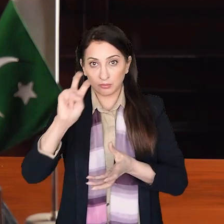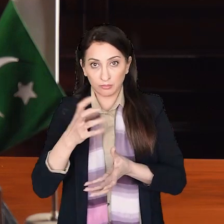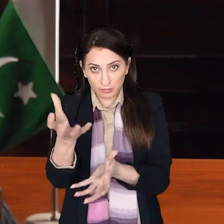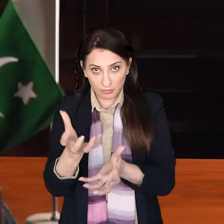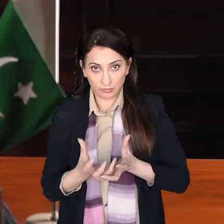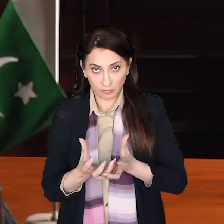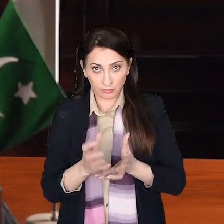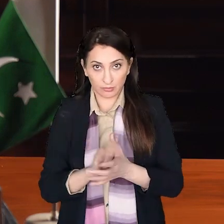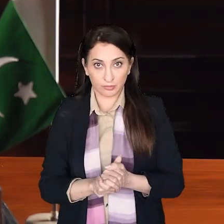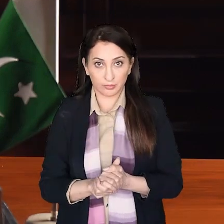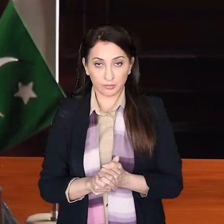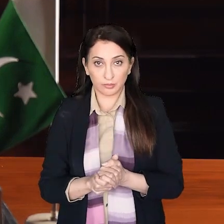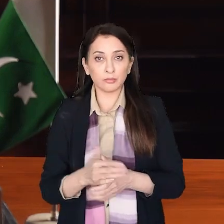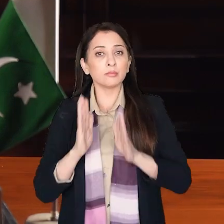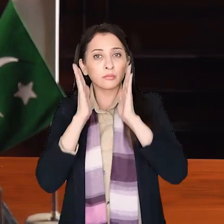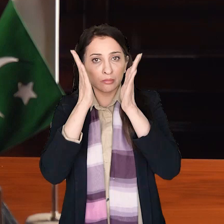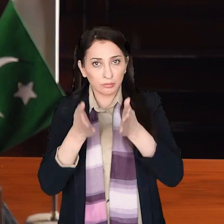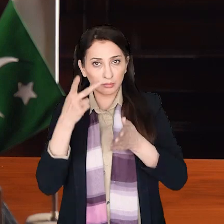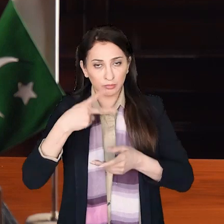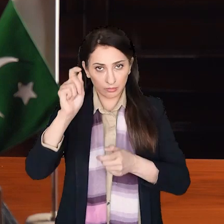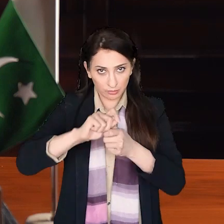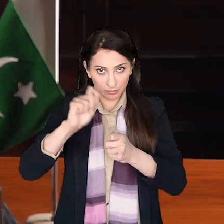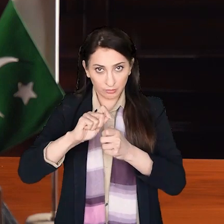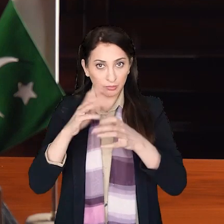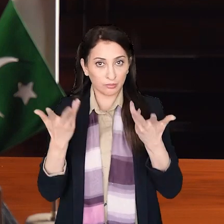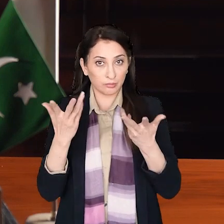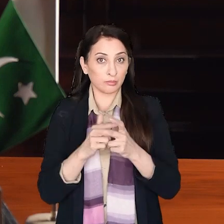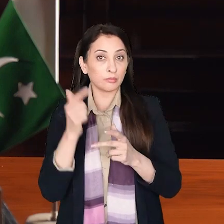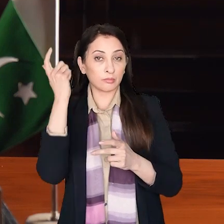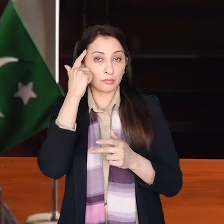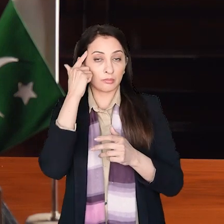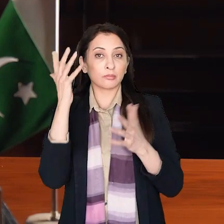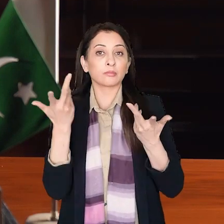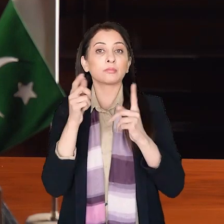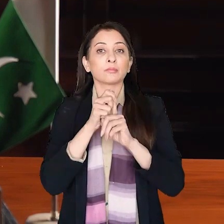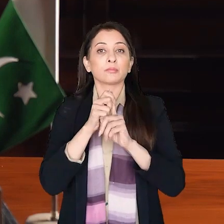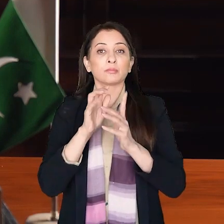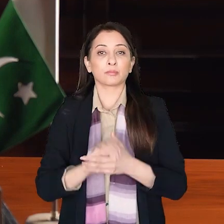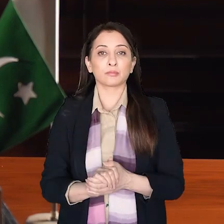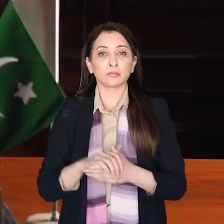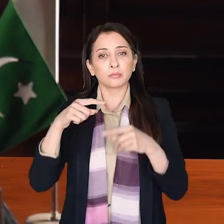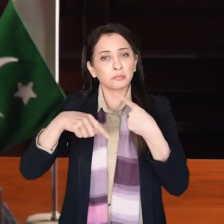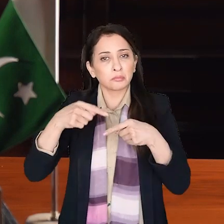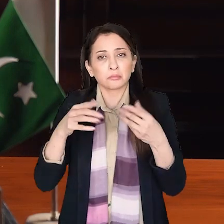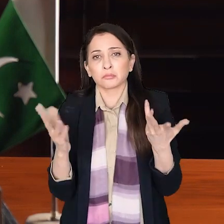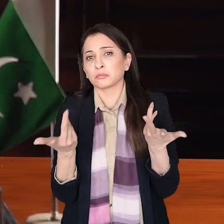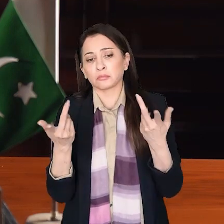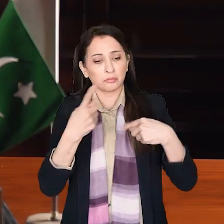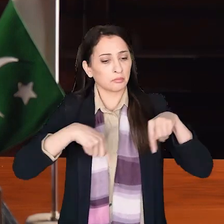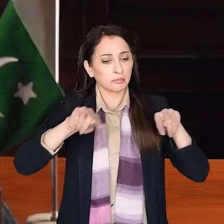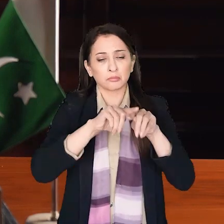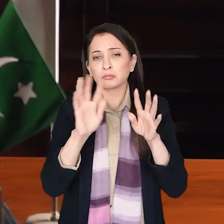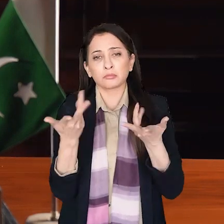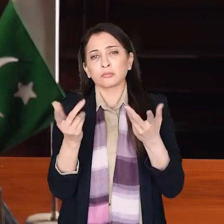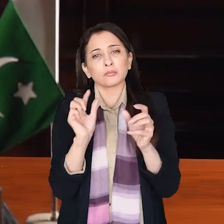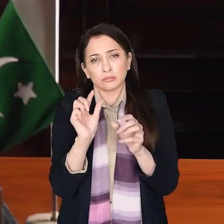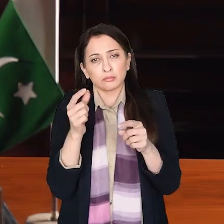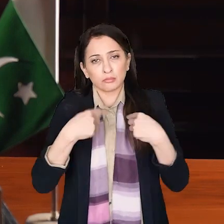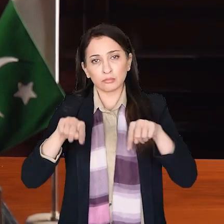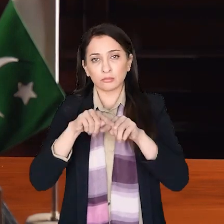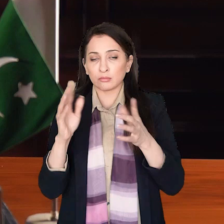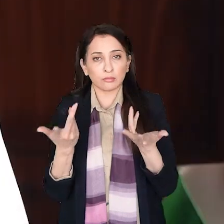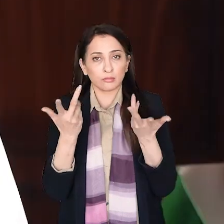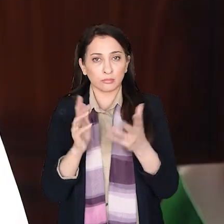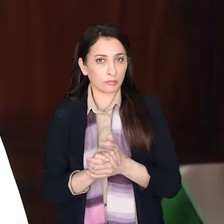world. So when you're focusing on sustainable manufacturing, you need to keep into account whether your factory or whether your plant or unit is a small